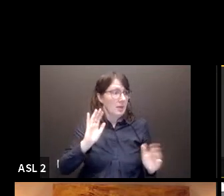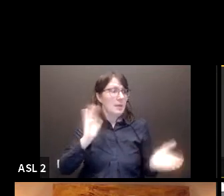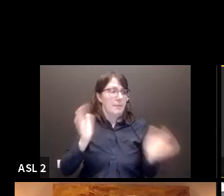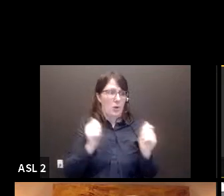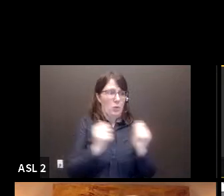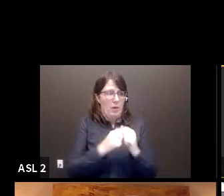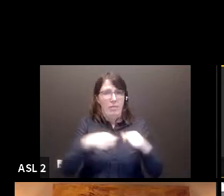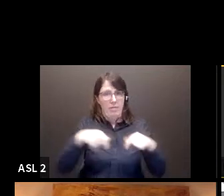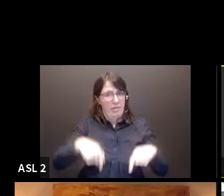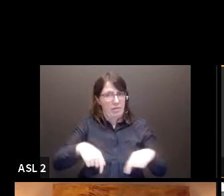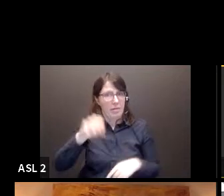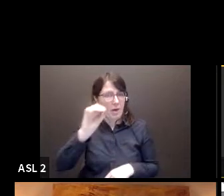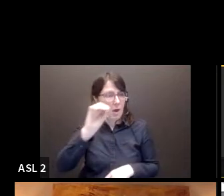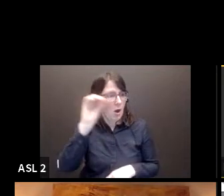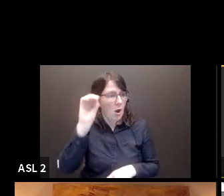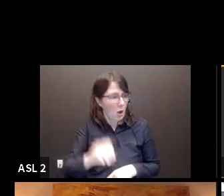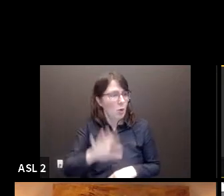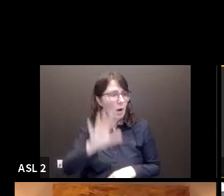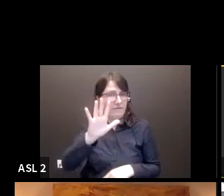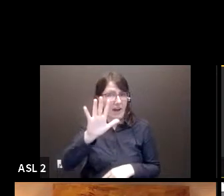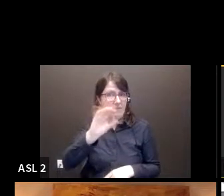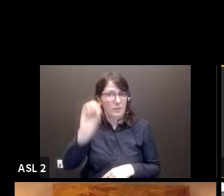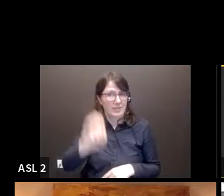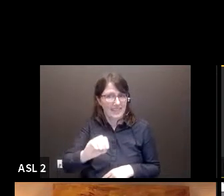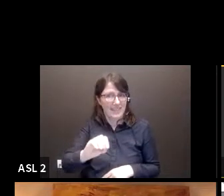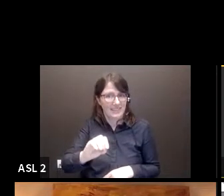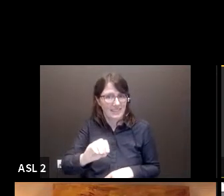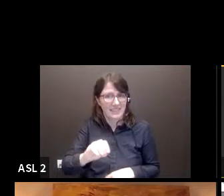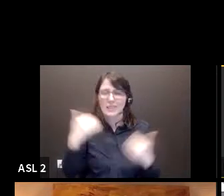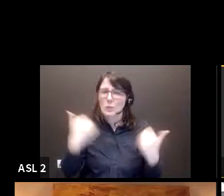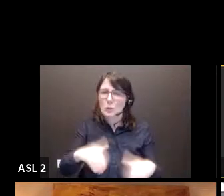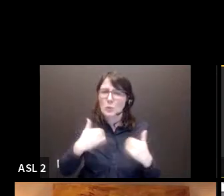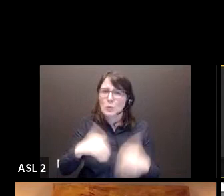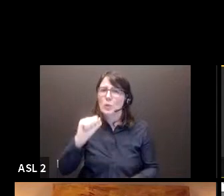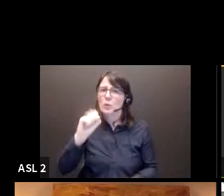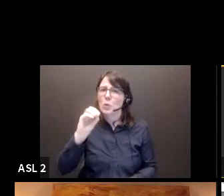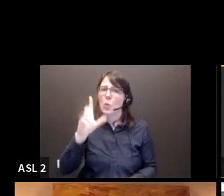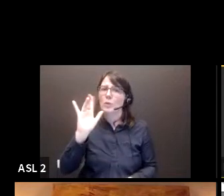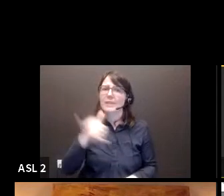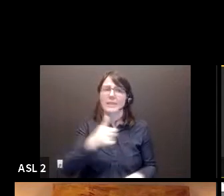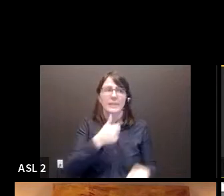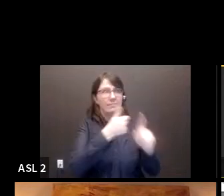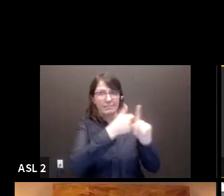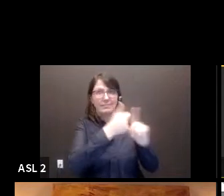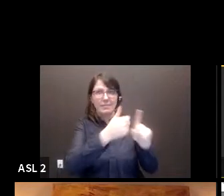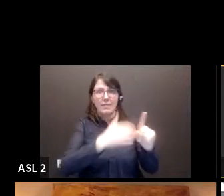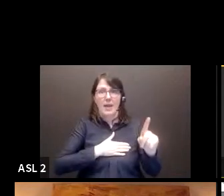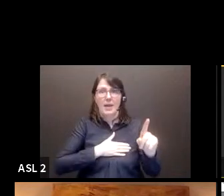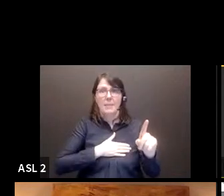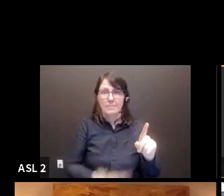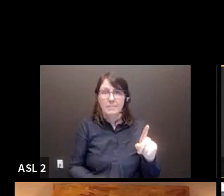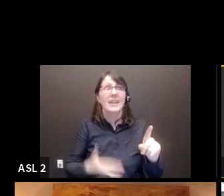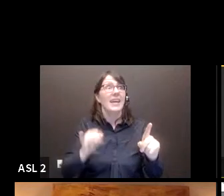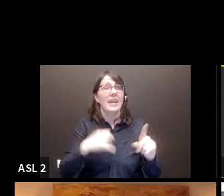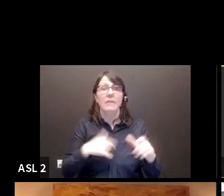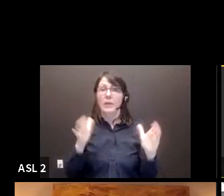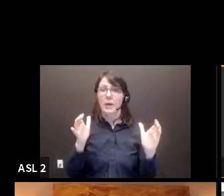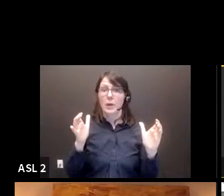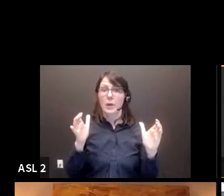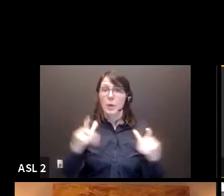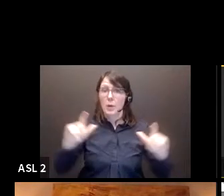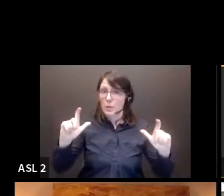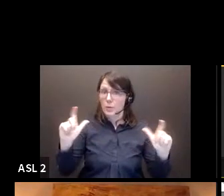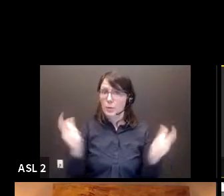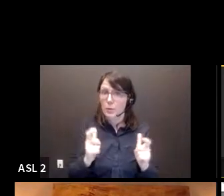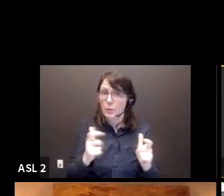400 sorry 541 in ottawa but slowly himself admits that fewer officers would not compromise public